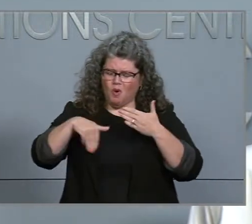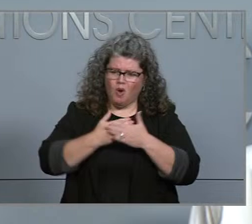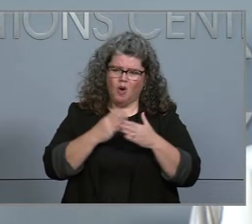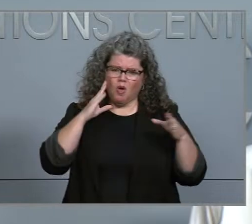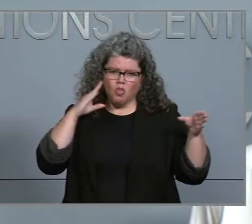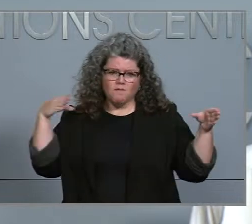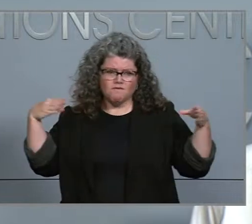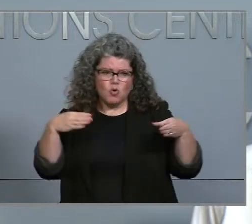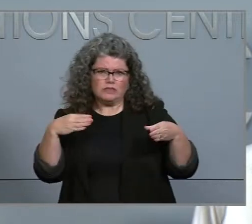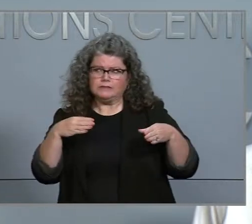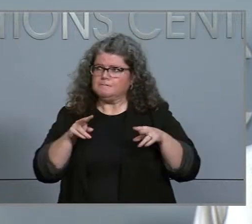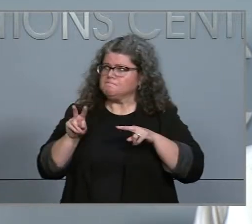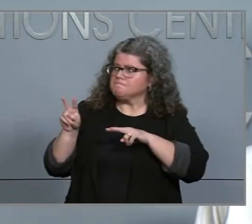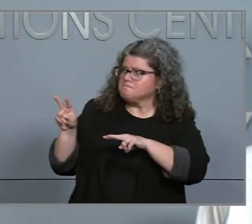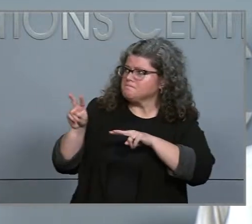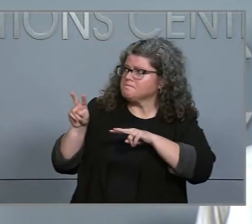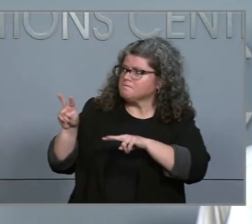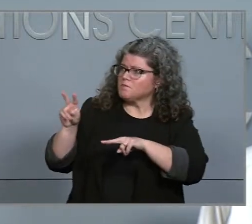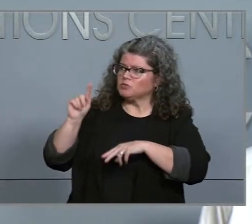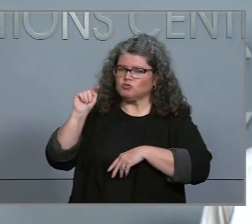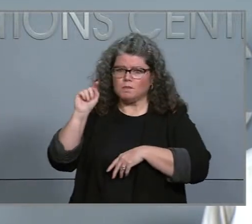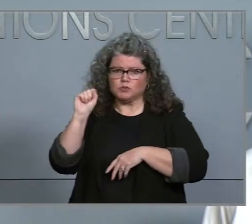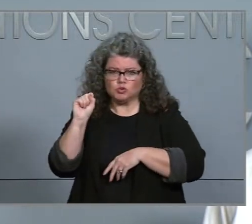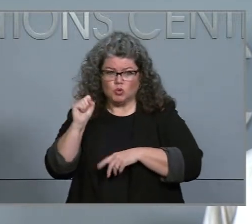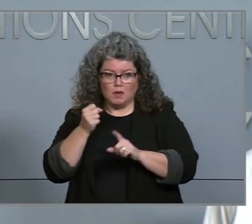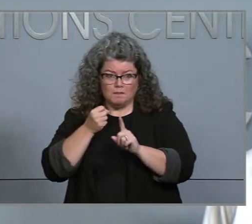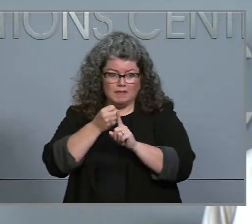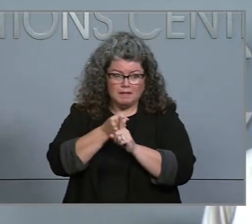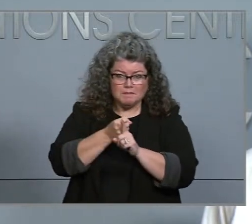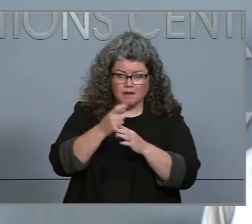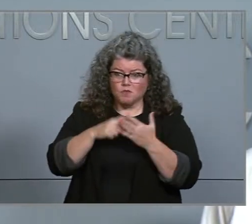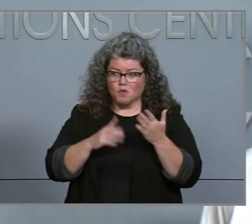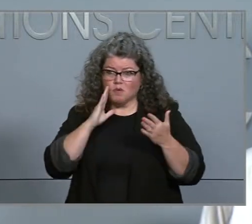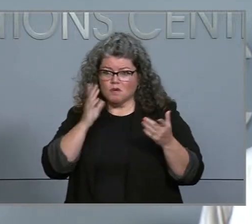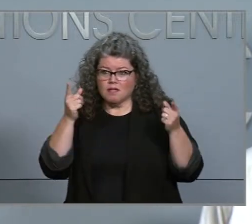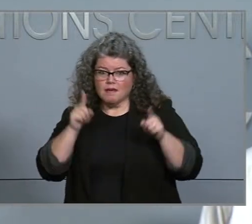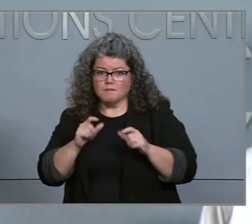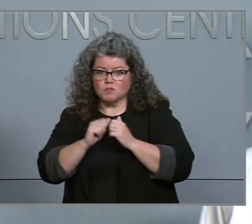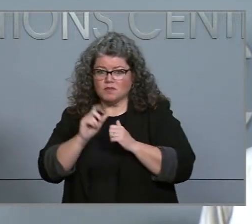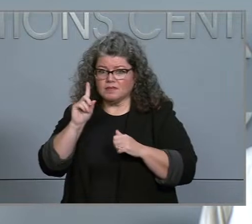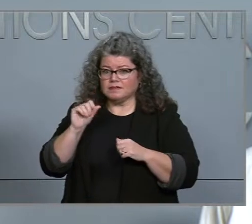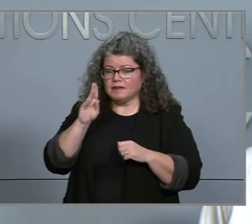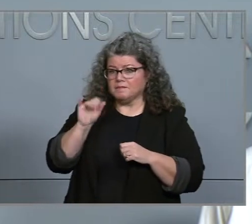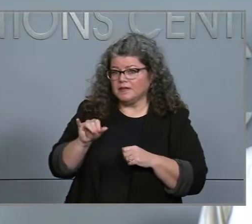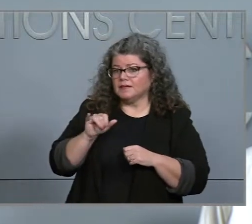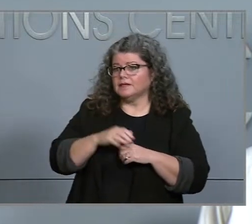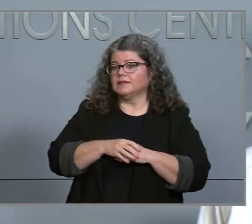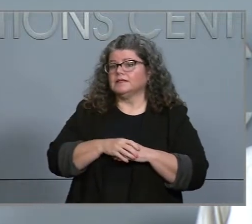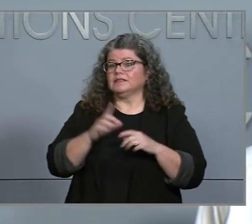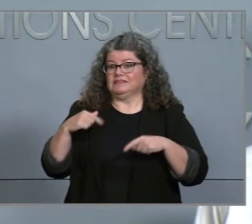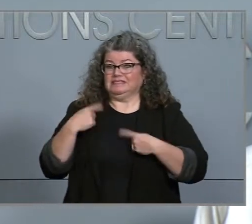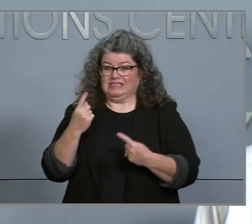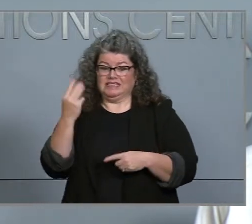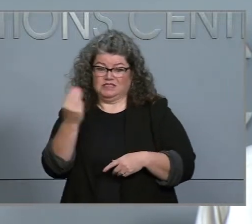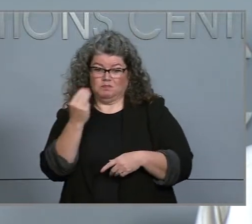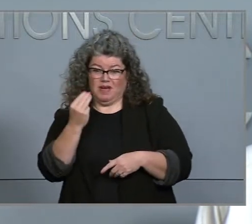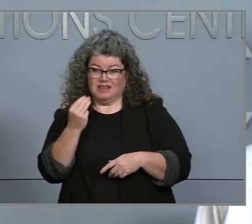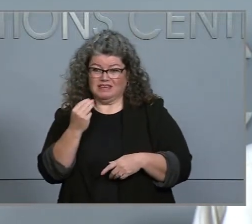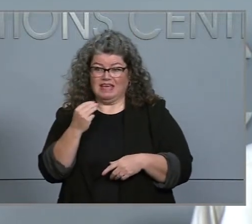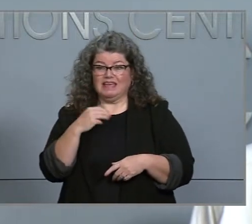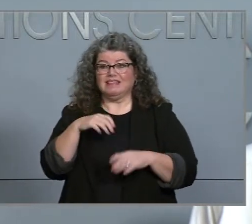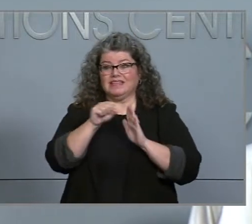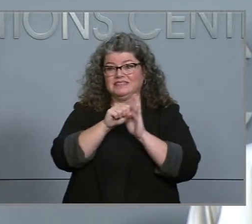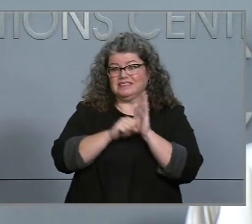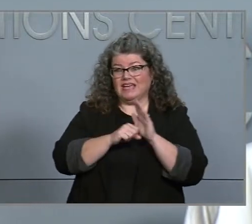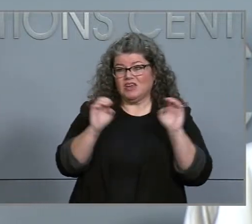on the potential tropical development and the impacts from Tropical Storm Debbie. Since Monday, the State Emergency Operations Center and portions